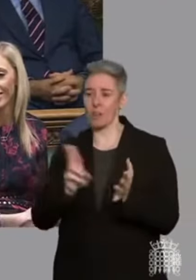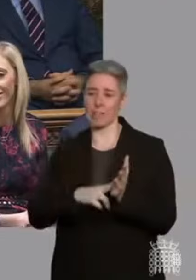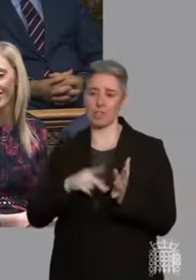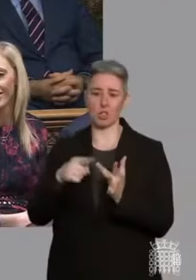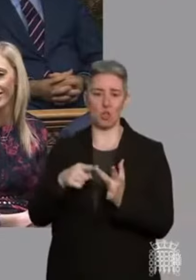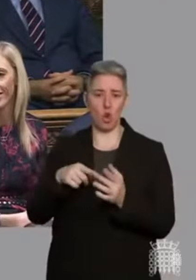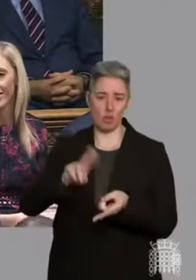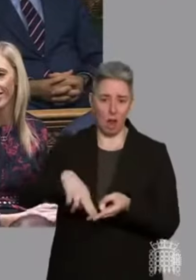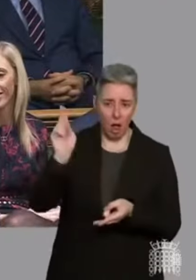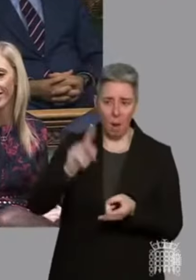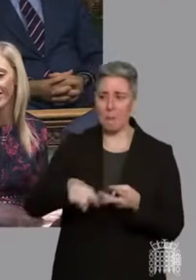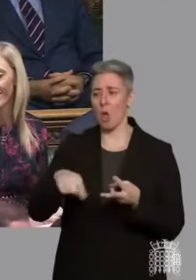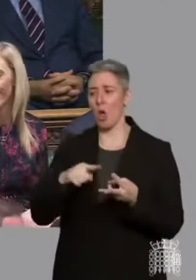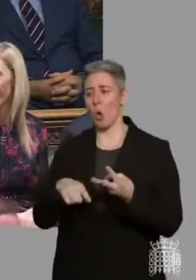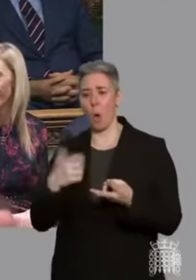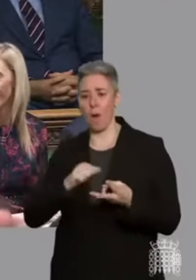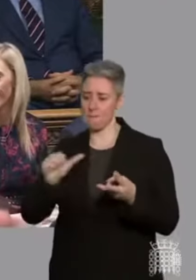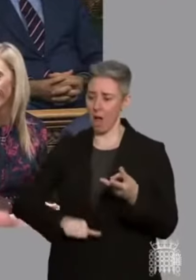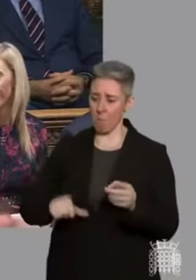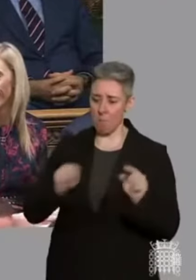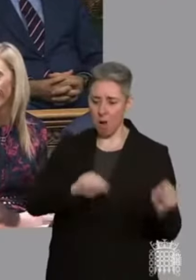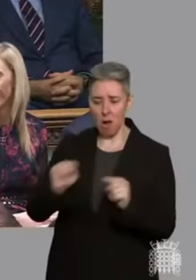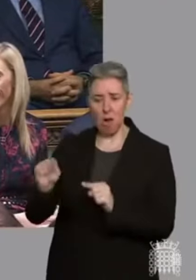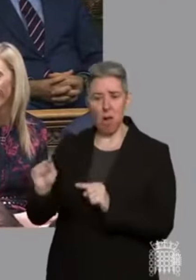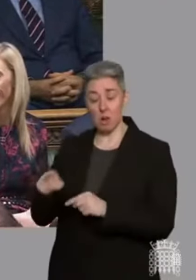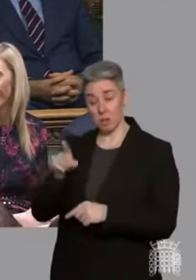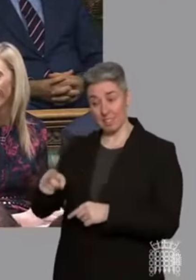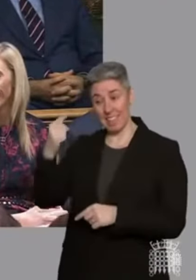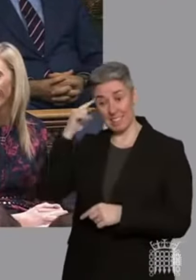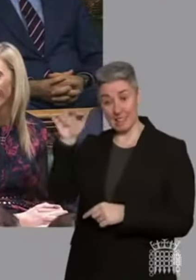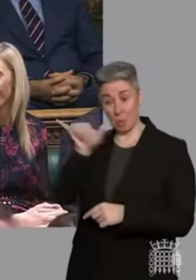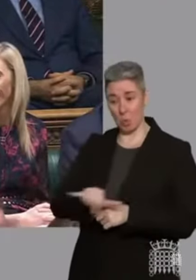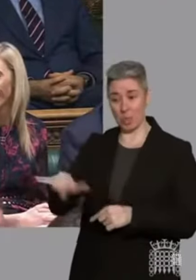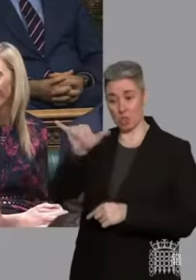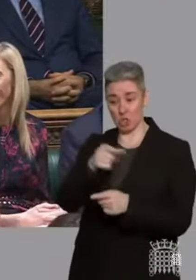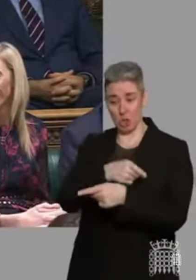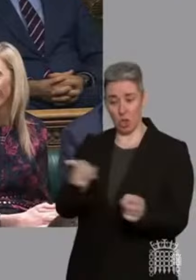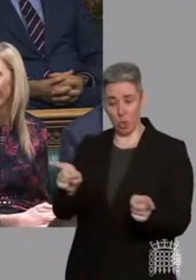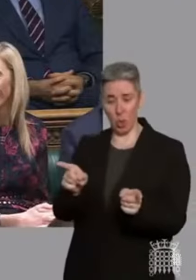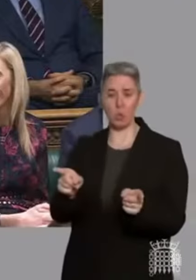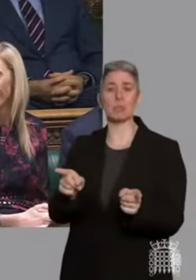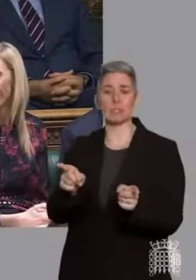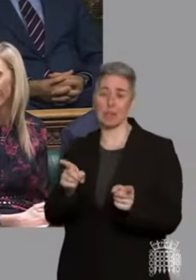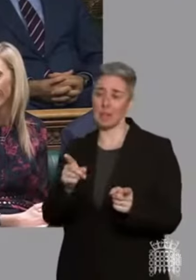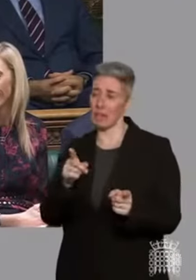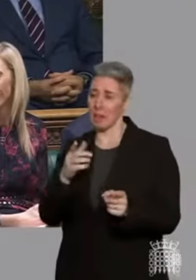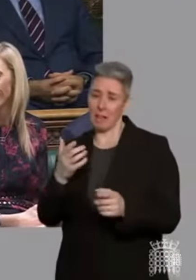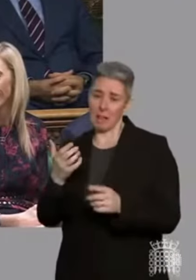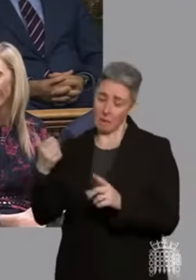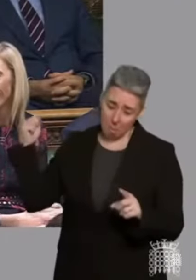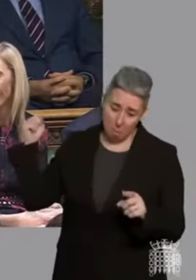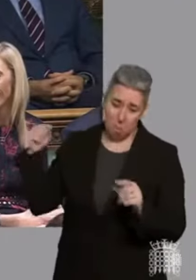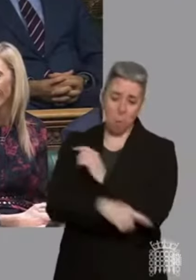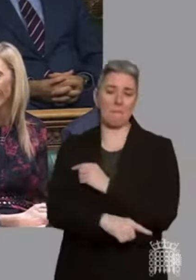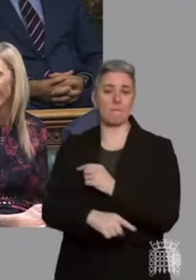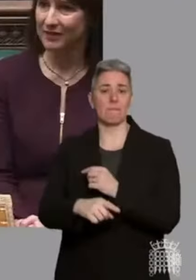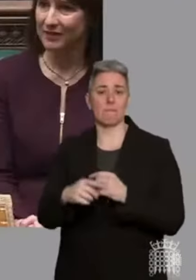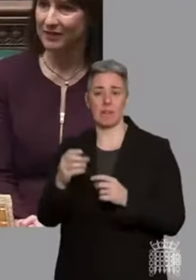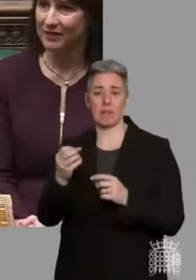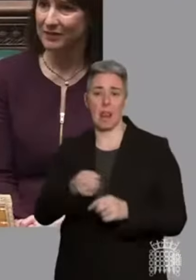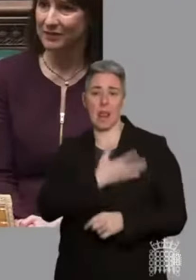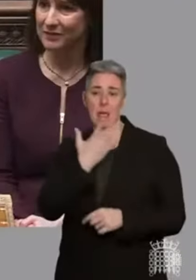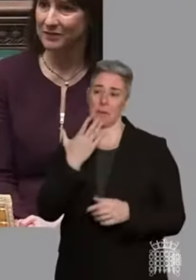what's catastrophically torpedoed Labour in the polls in Scotland? So when he does get a date, he can even bring his Chancellor